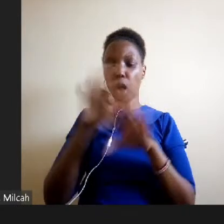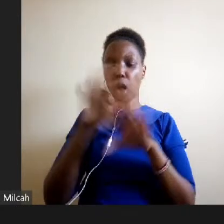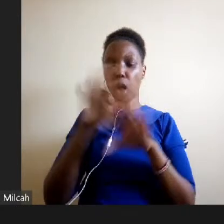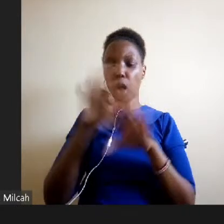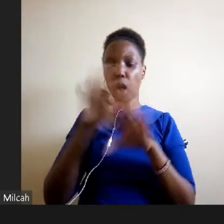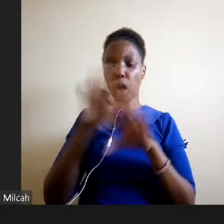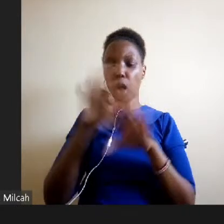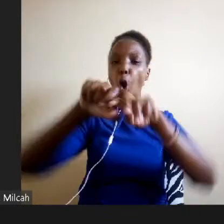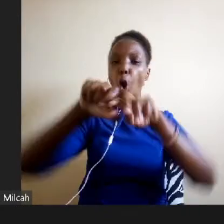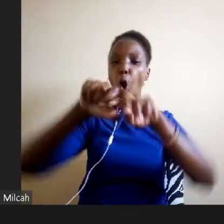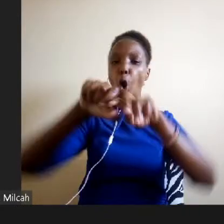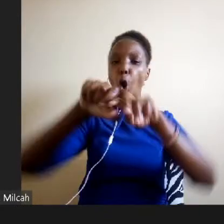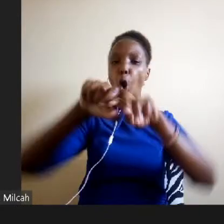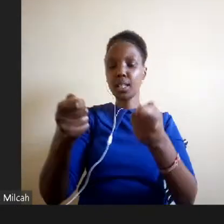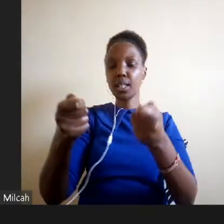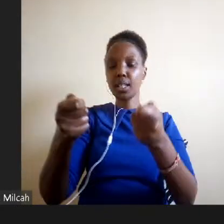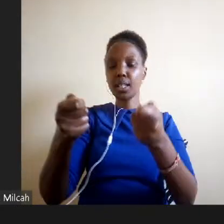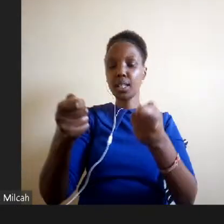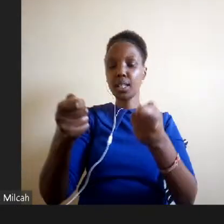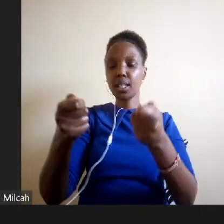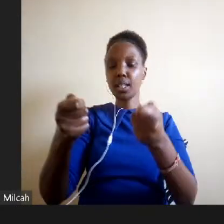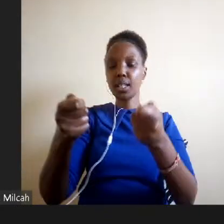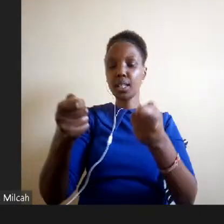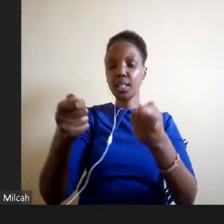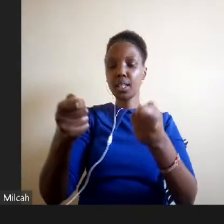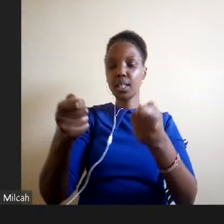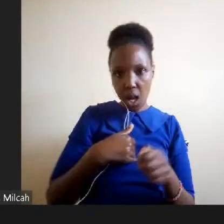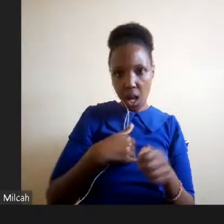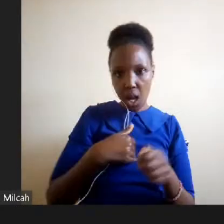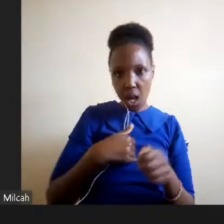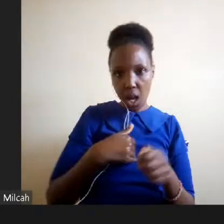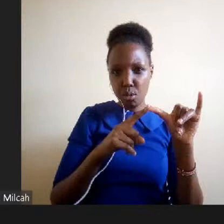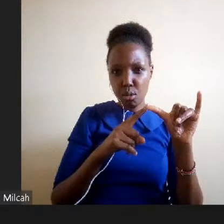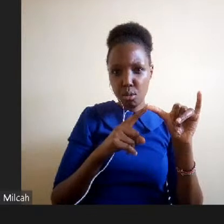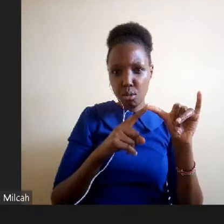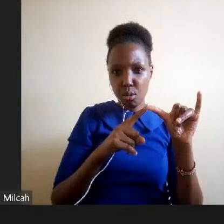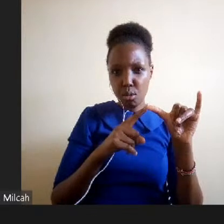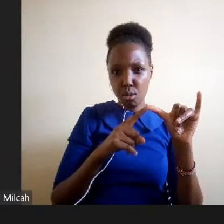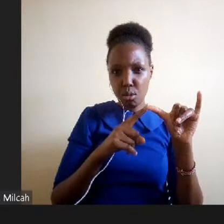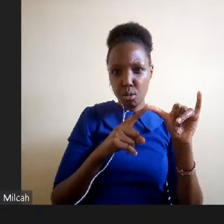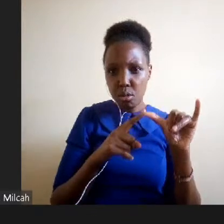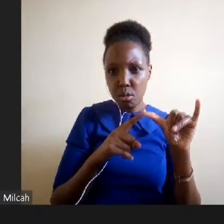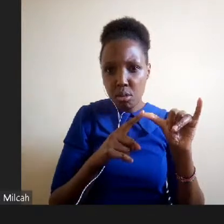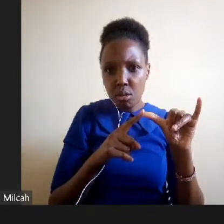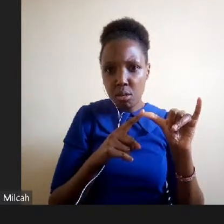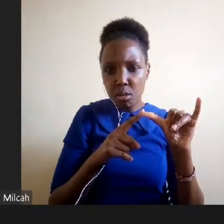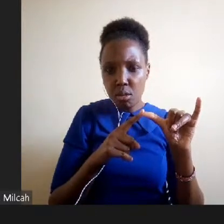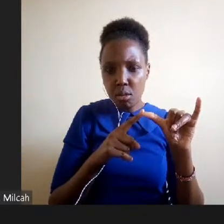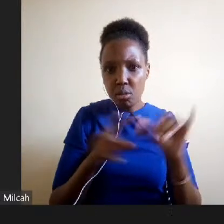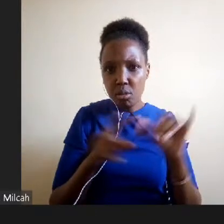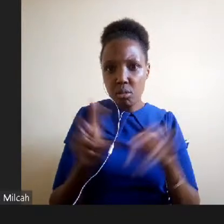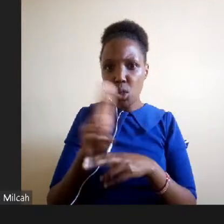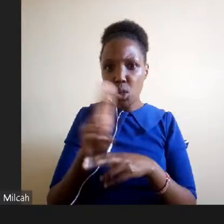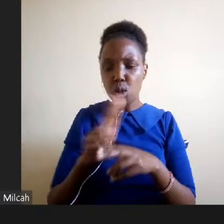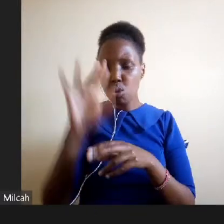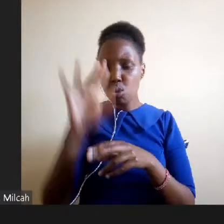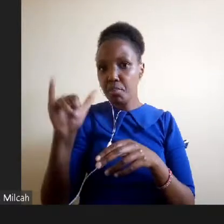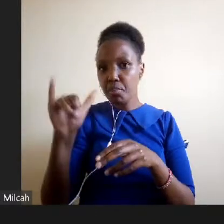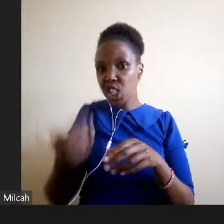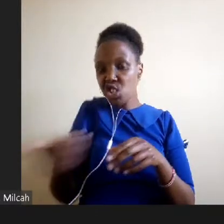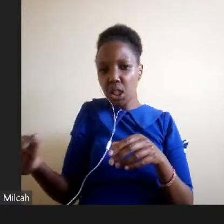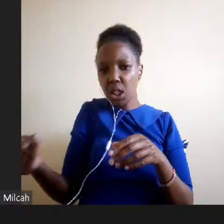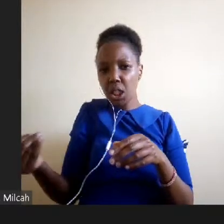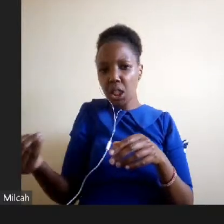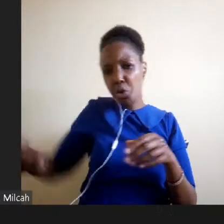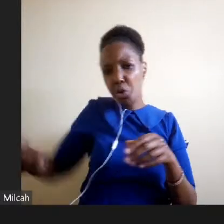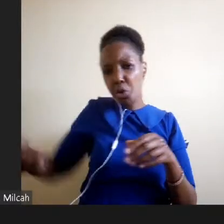platforms. On my screen, I have at least 4 of the most used, I believe. YouTube being one, because I